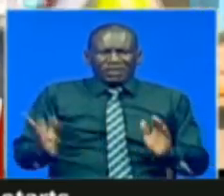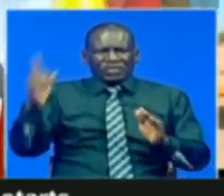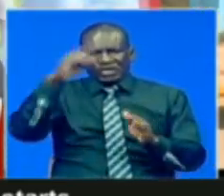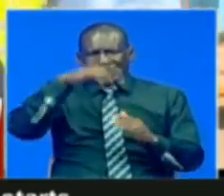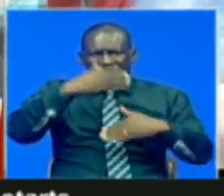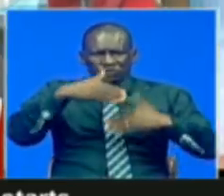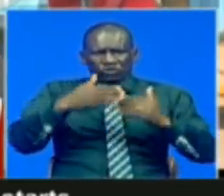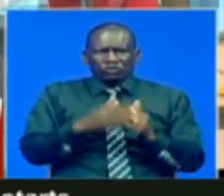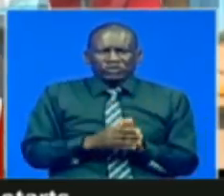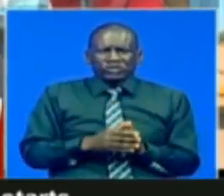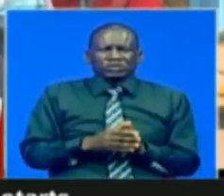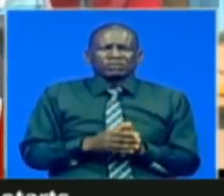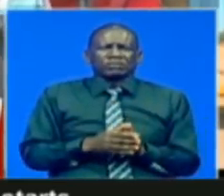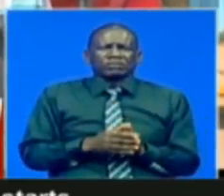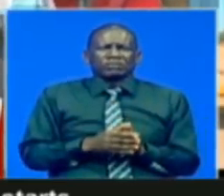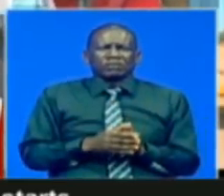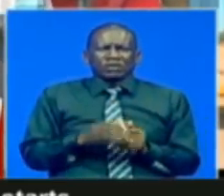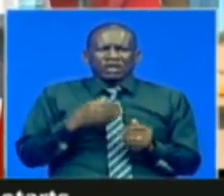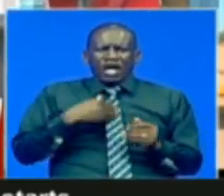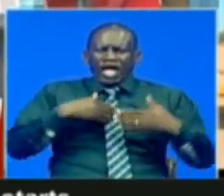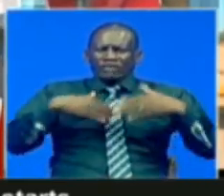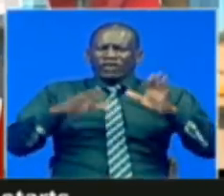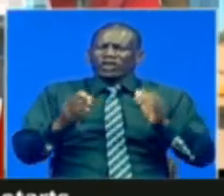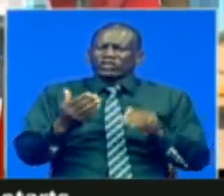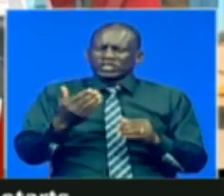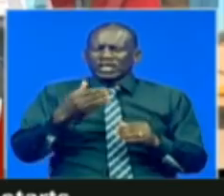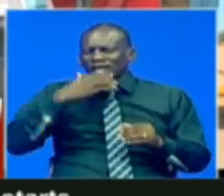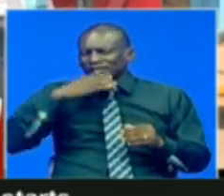lost a child I loved.